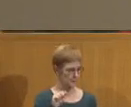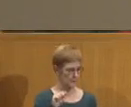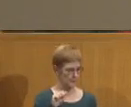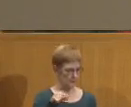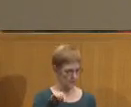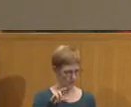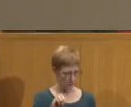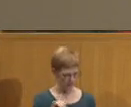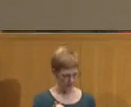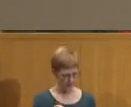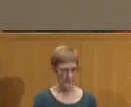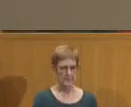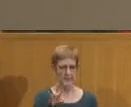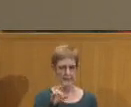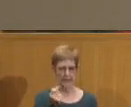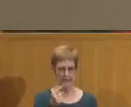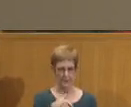Robinson,